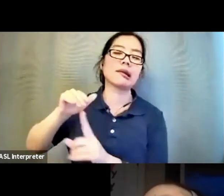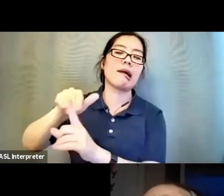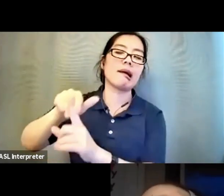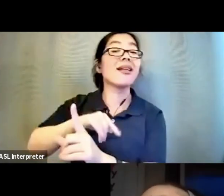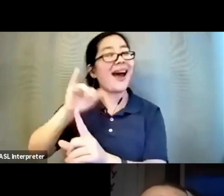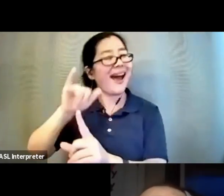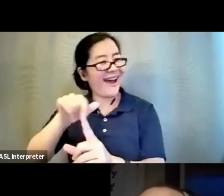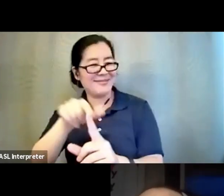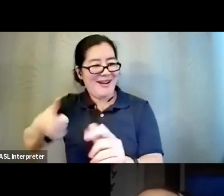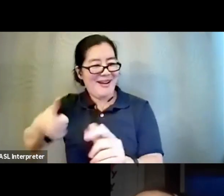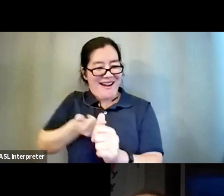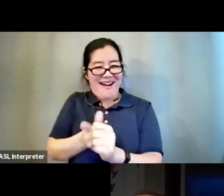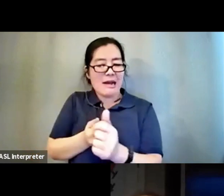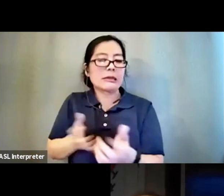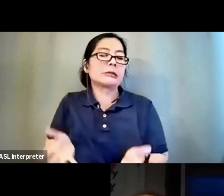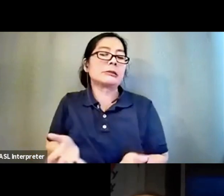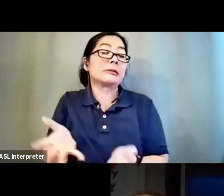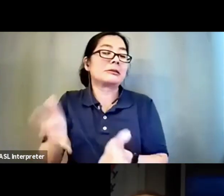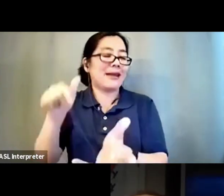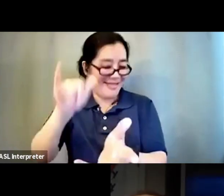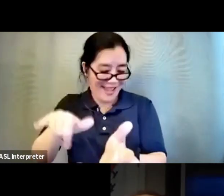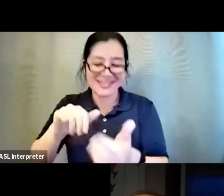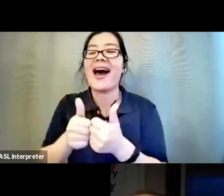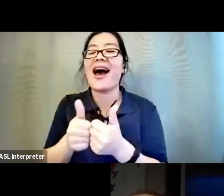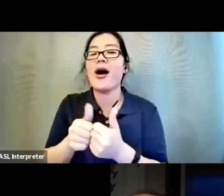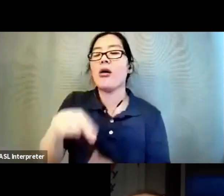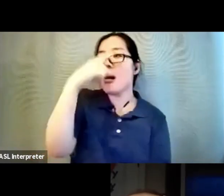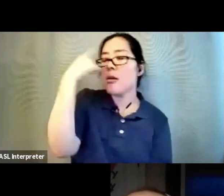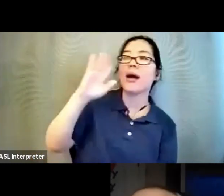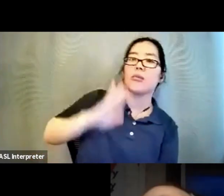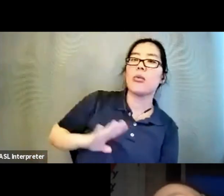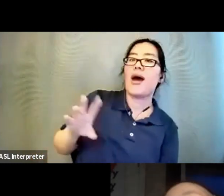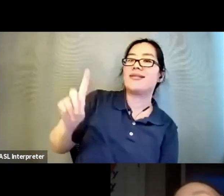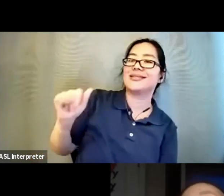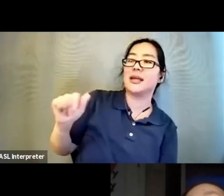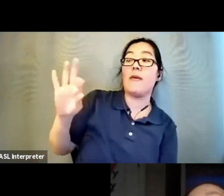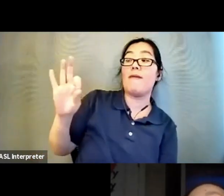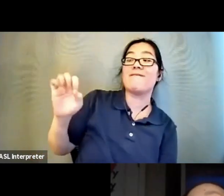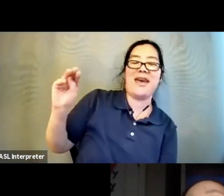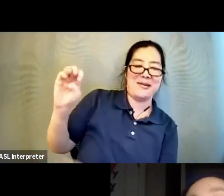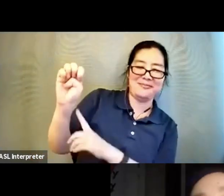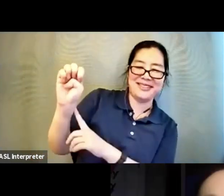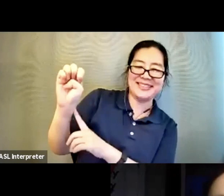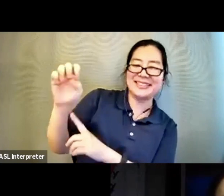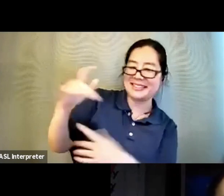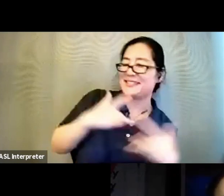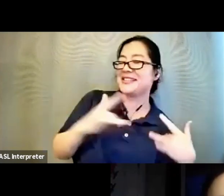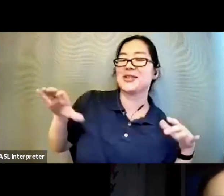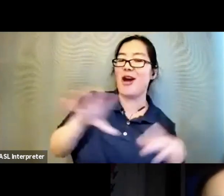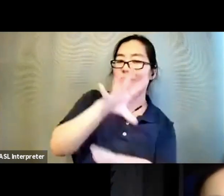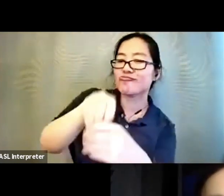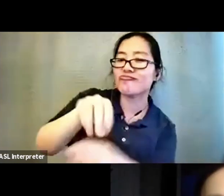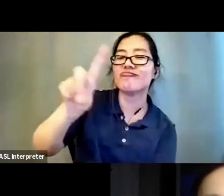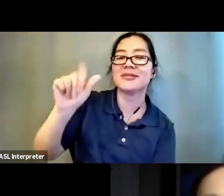in which, in particular, Black and brown disabled femmes do disability justice. So I will leave it at that. I'm really, really proud to be